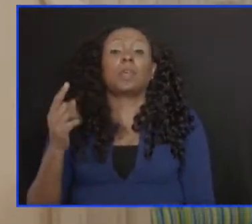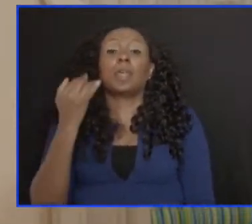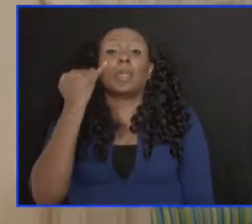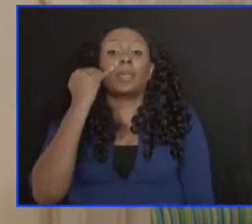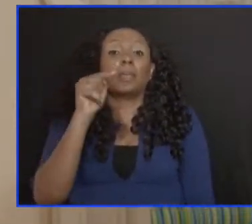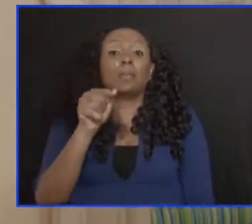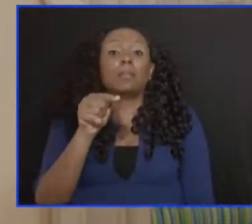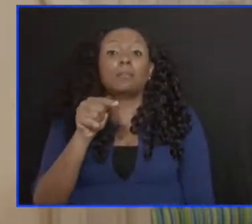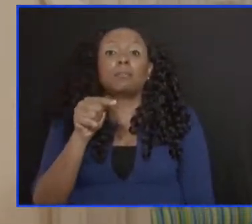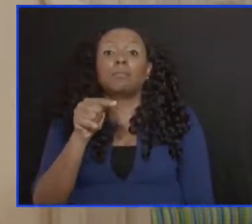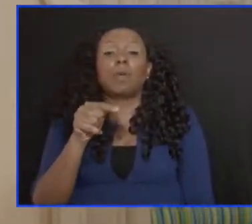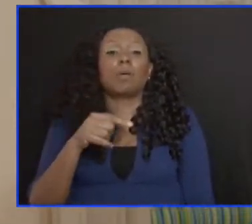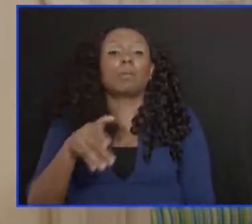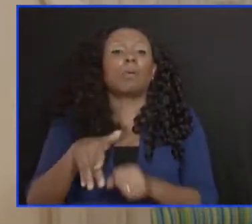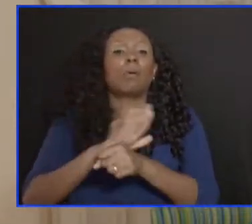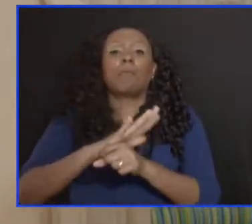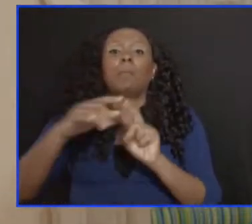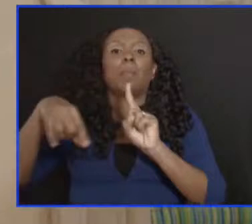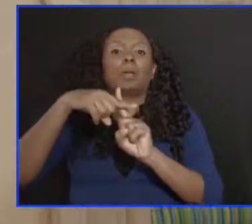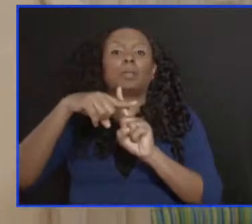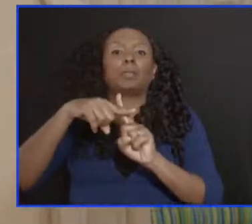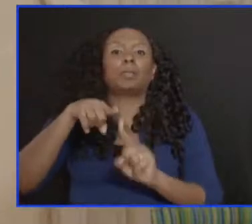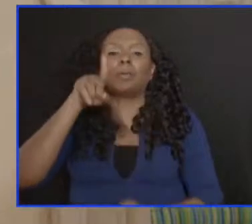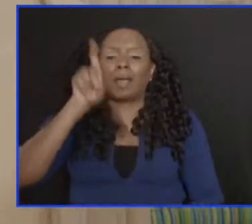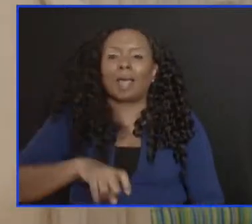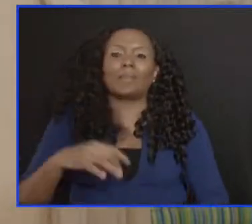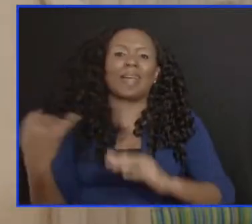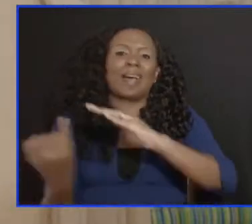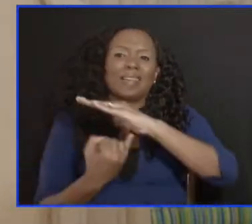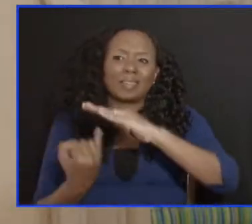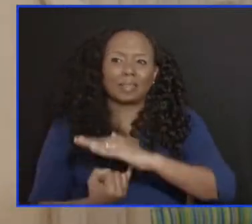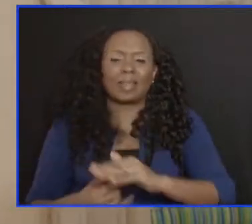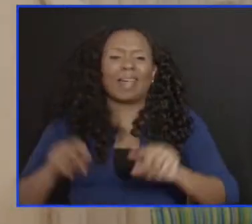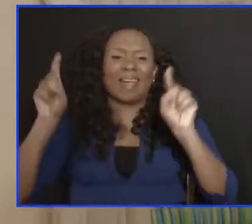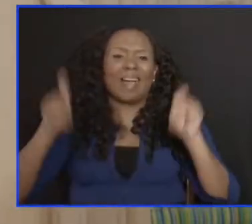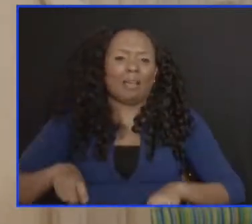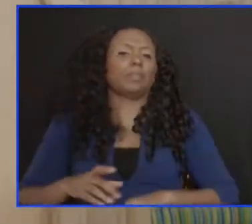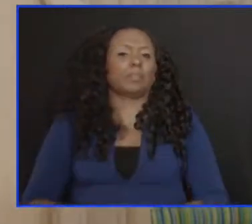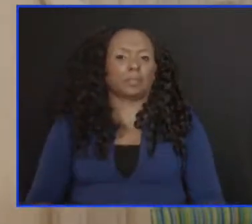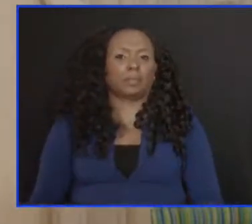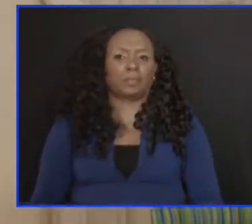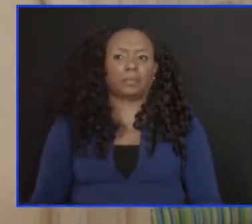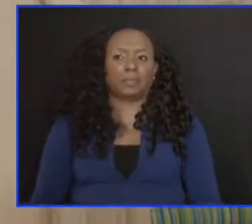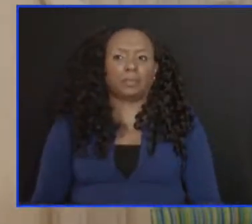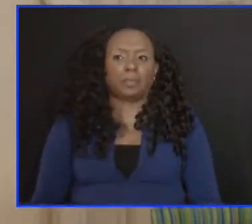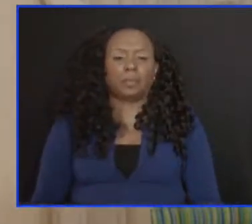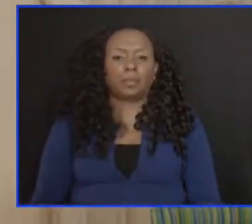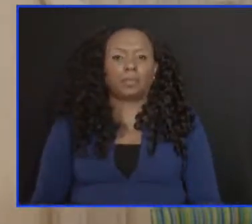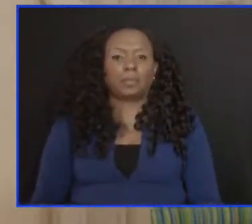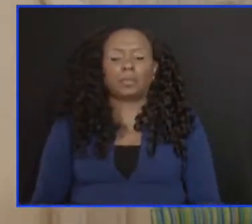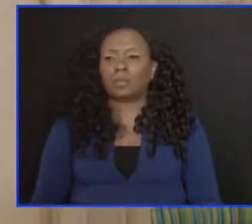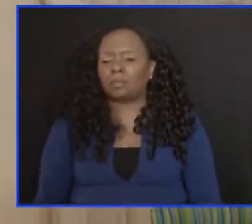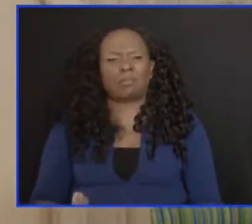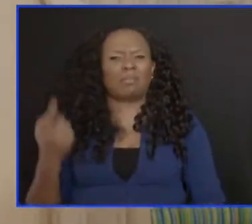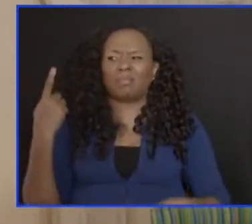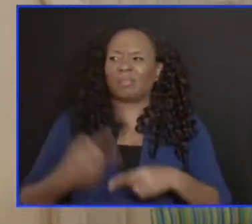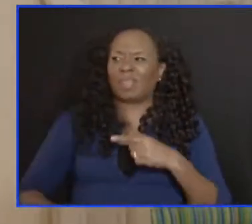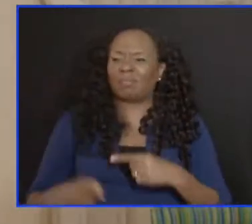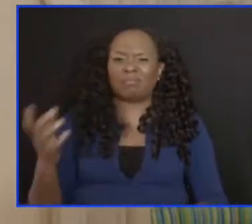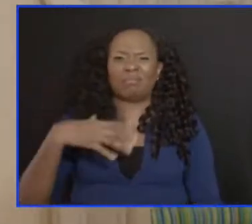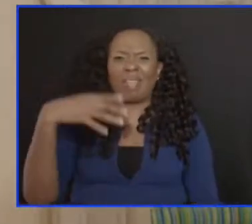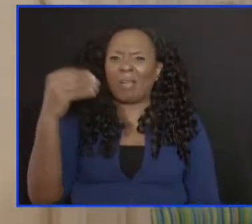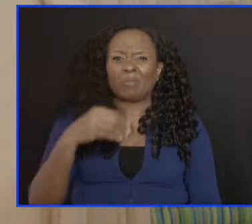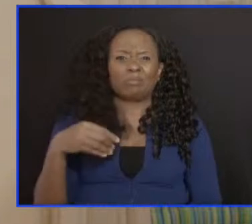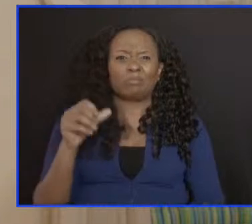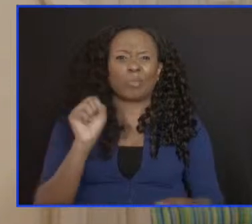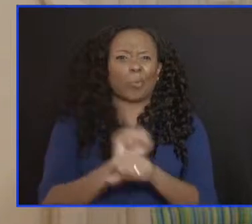If you are diagnosed positive, you are isolating. You are expected to isolate. You cannot be expected under normal circumstances to